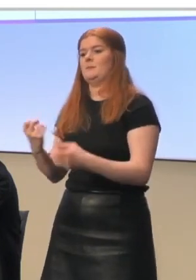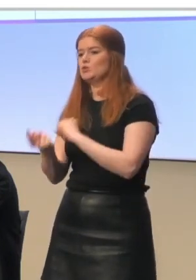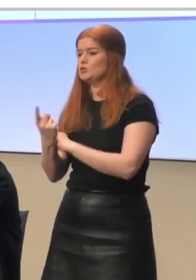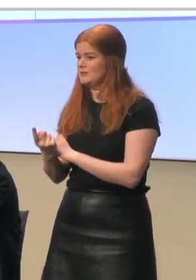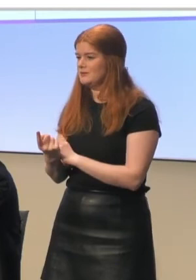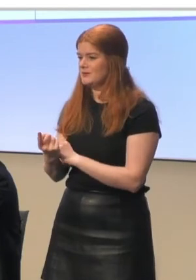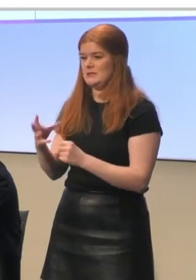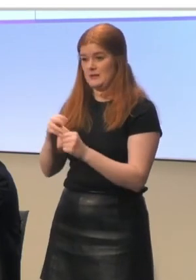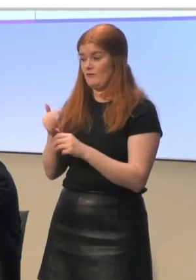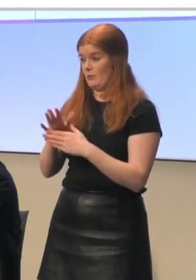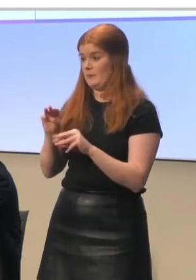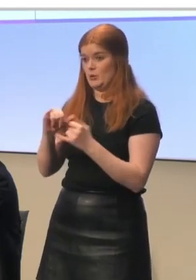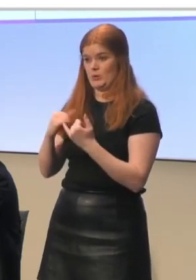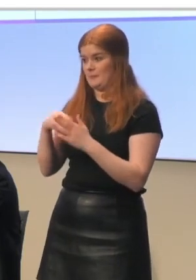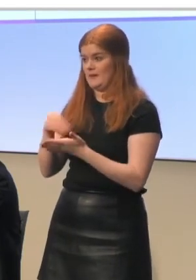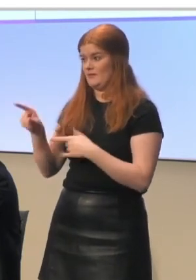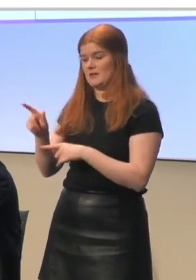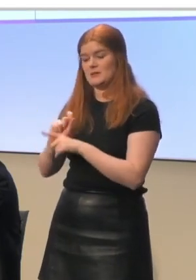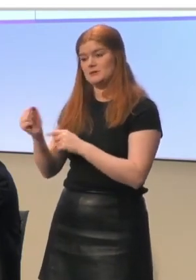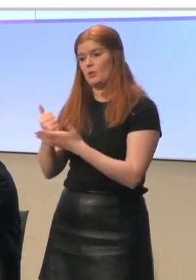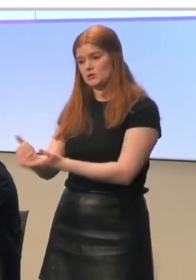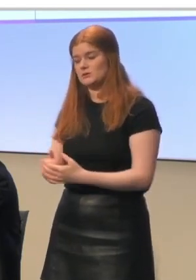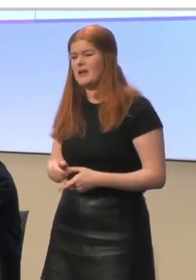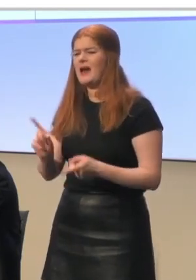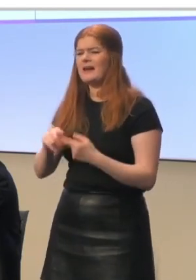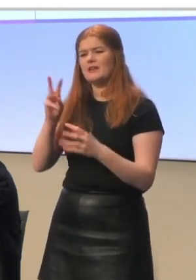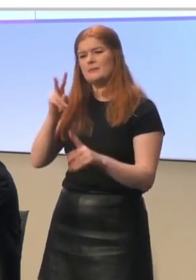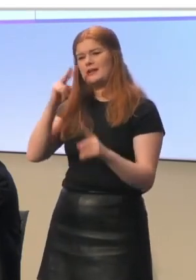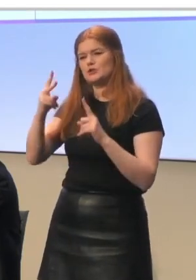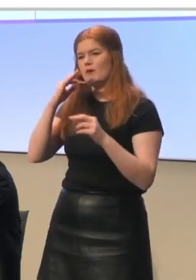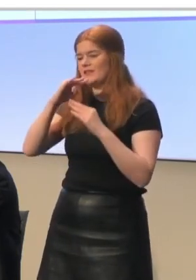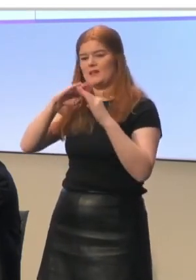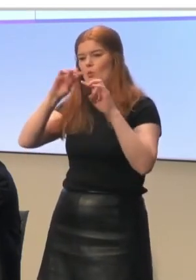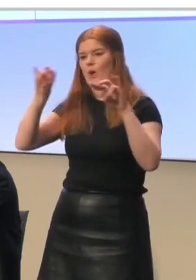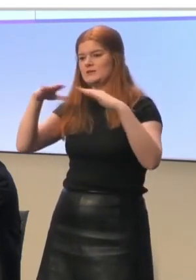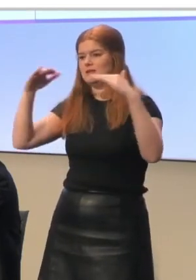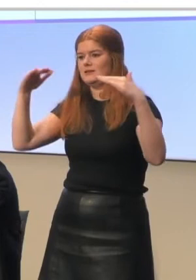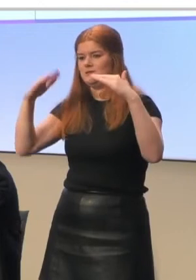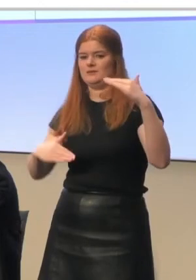those who couldn't afford these kinds of supports. There was also a perception of inequality, and